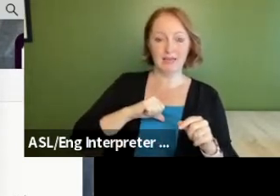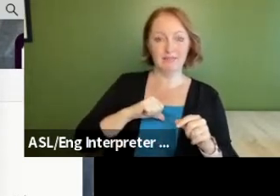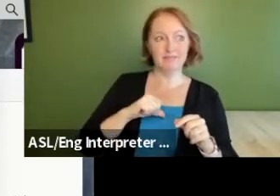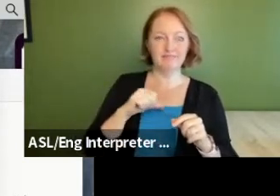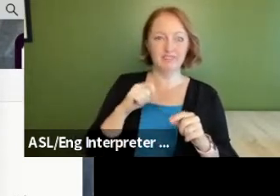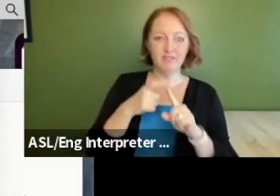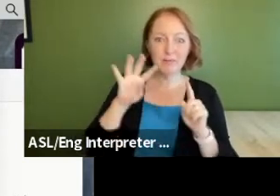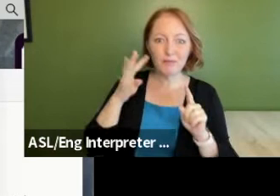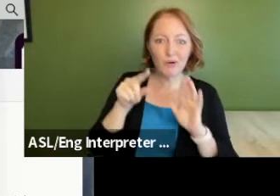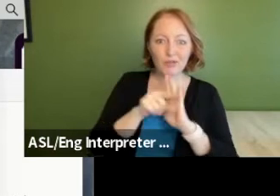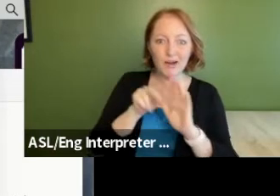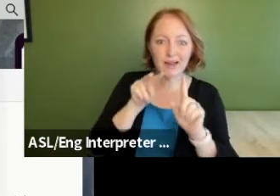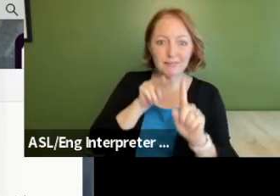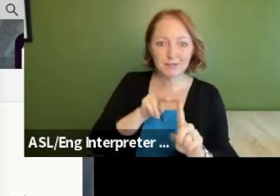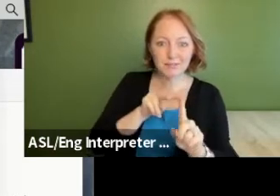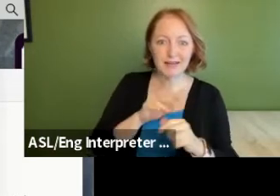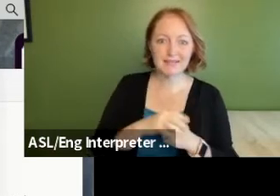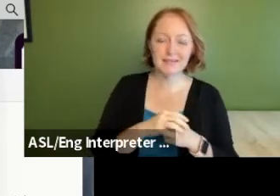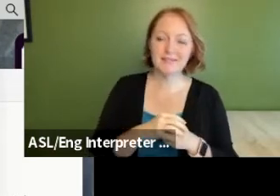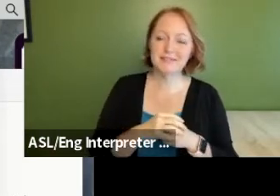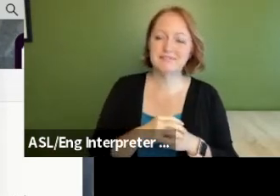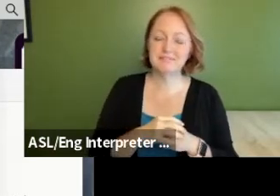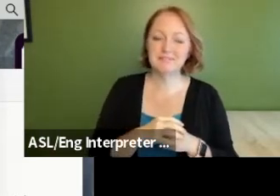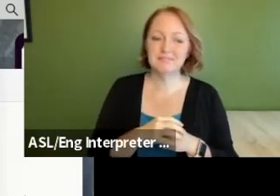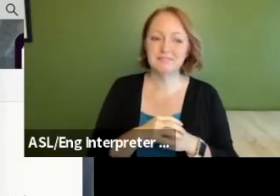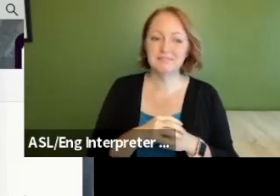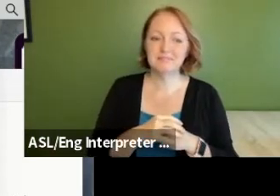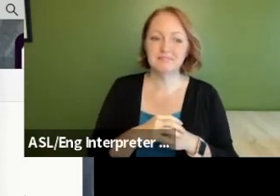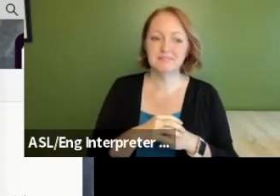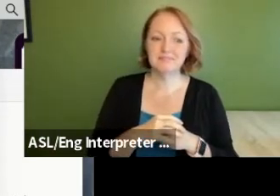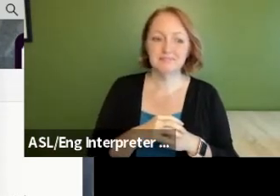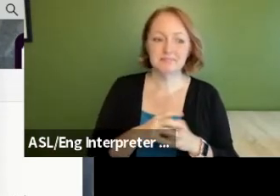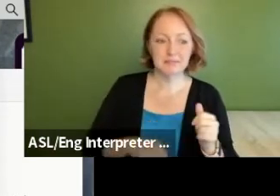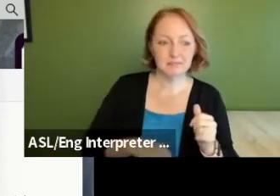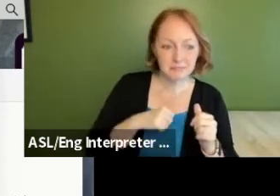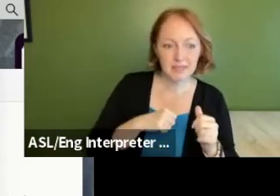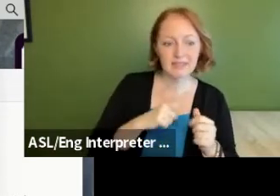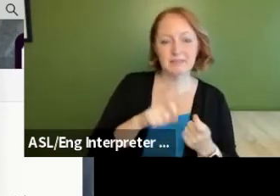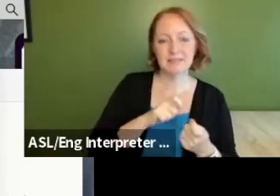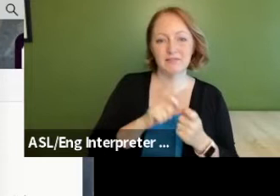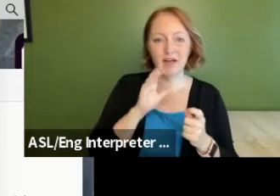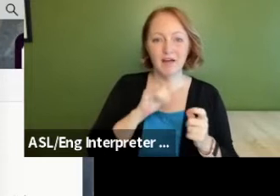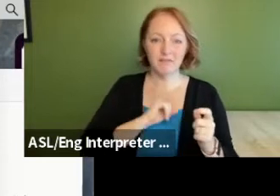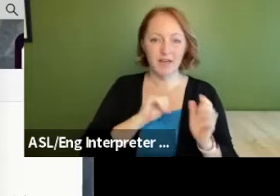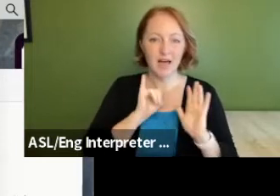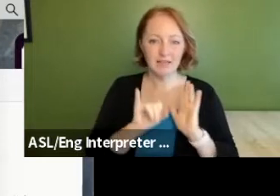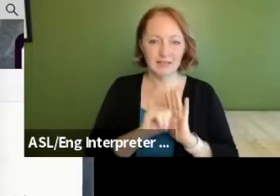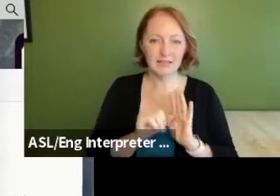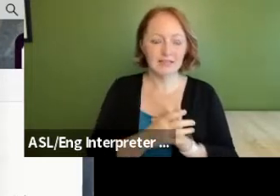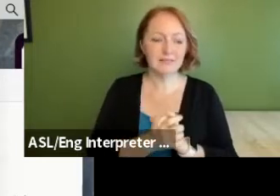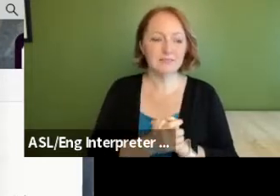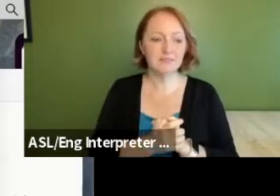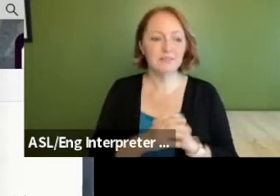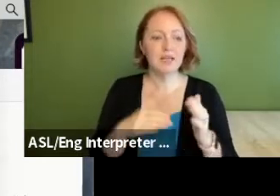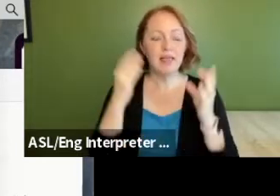grader. So it's to be especially proud, particularly of one's identity. So the next thing I did was